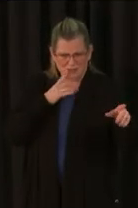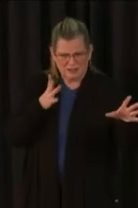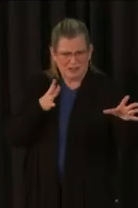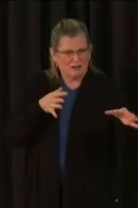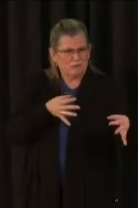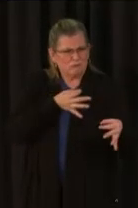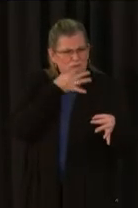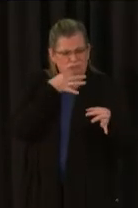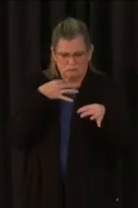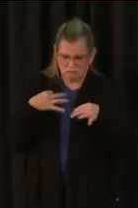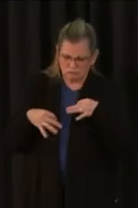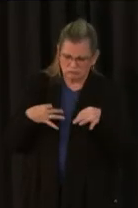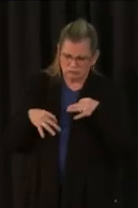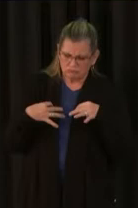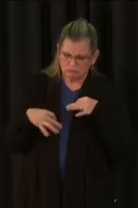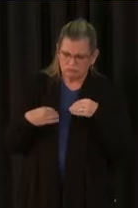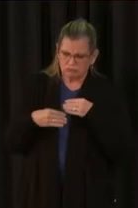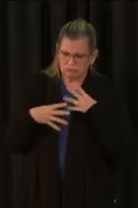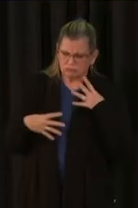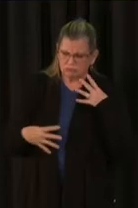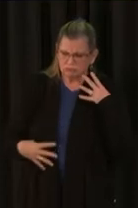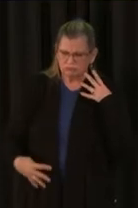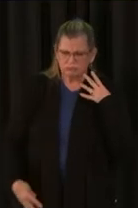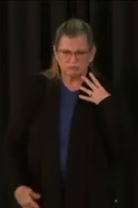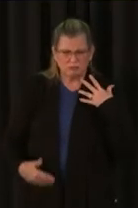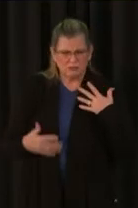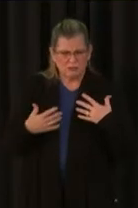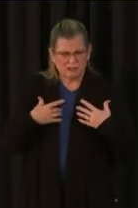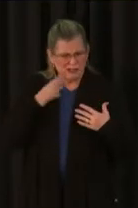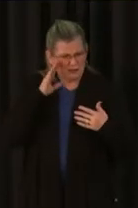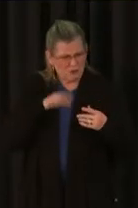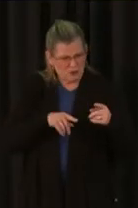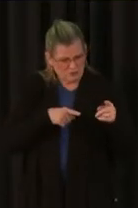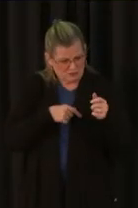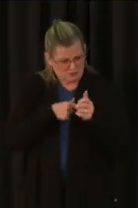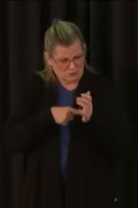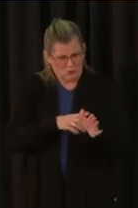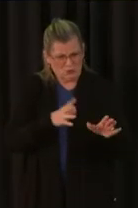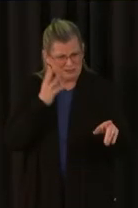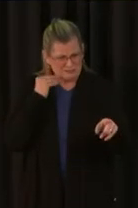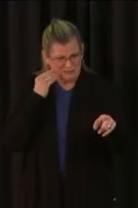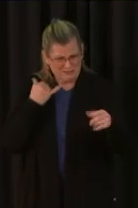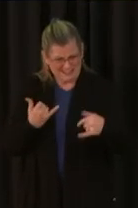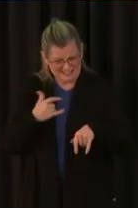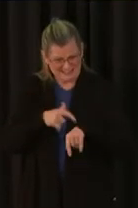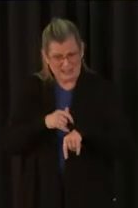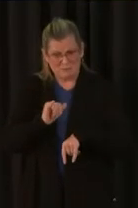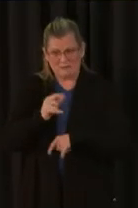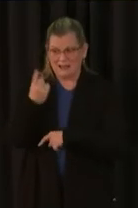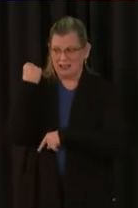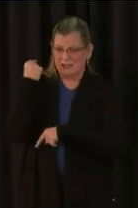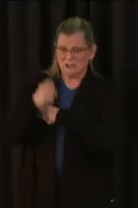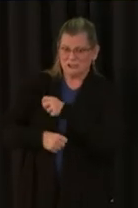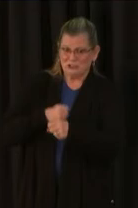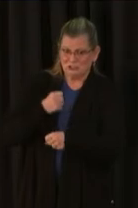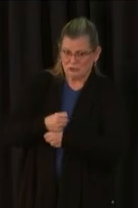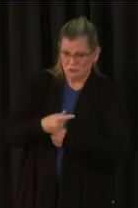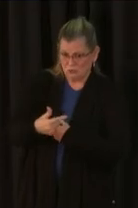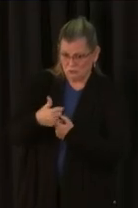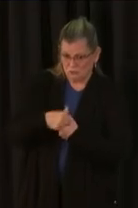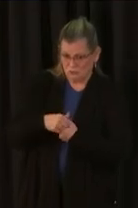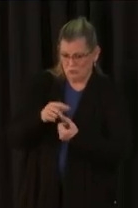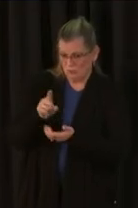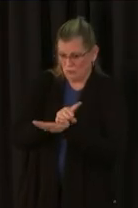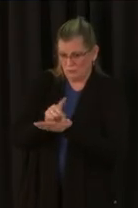of just what you all are going through as an industry. Probably if I asked you this time last year, if you'd come join us the week before